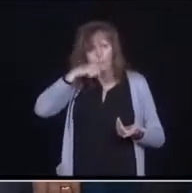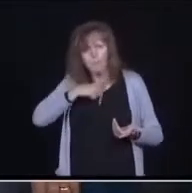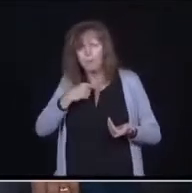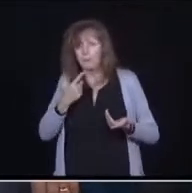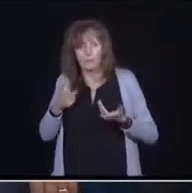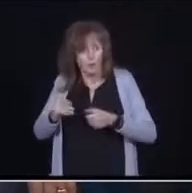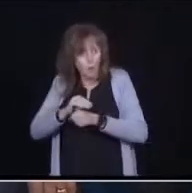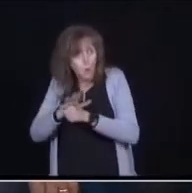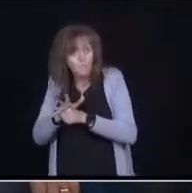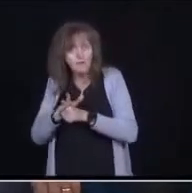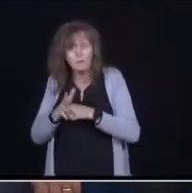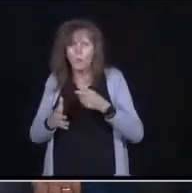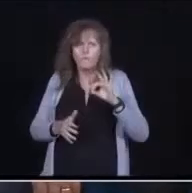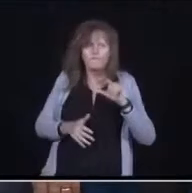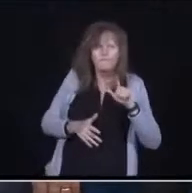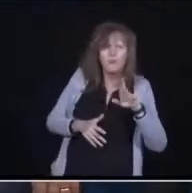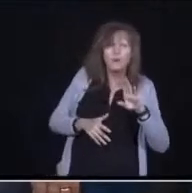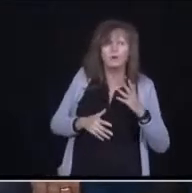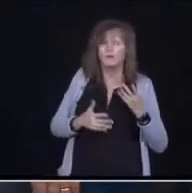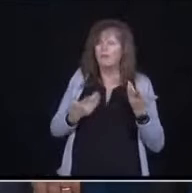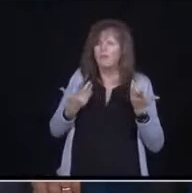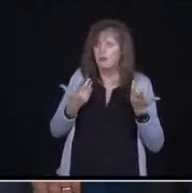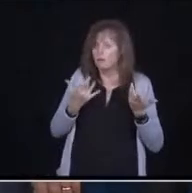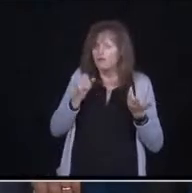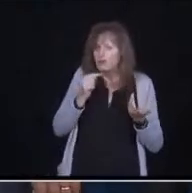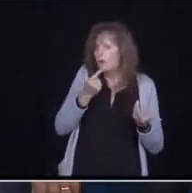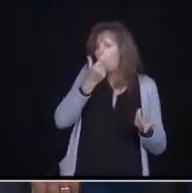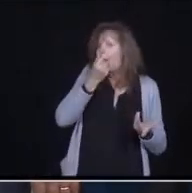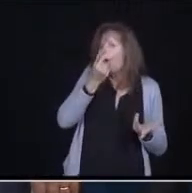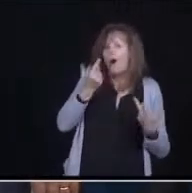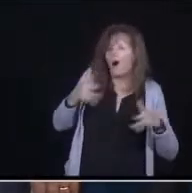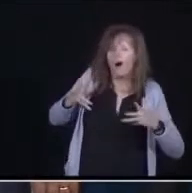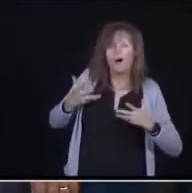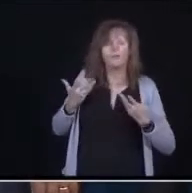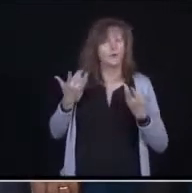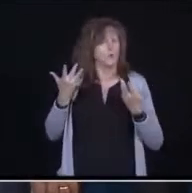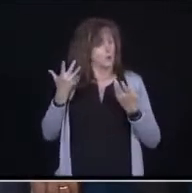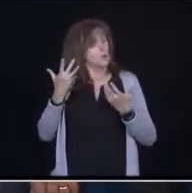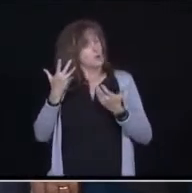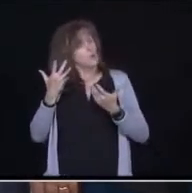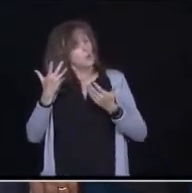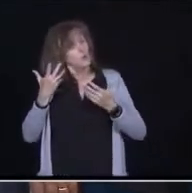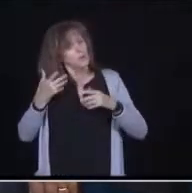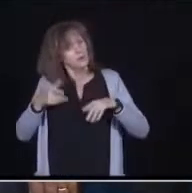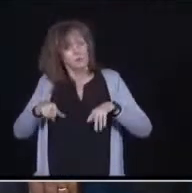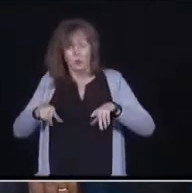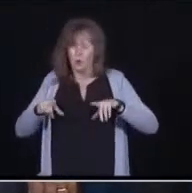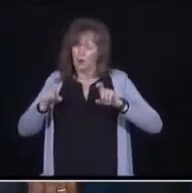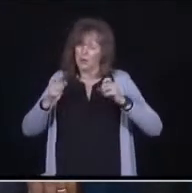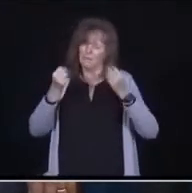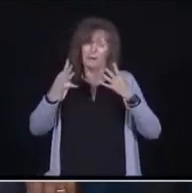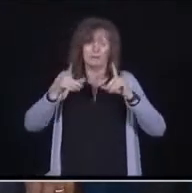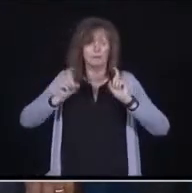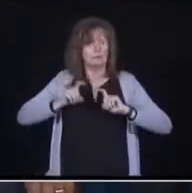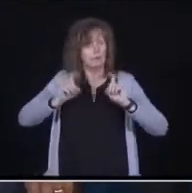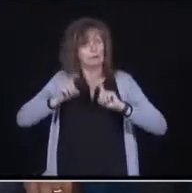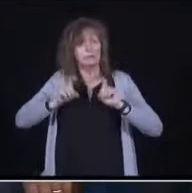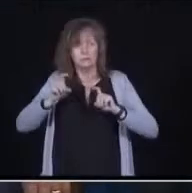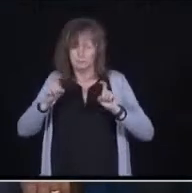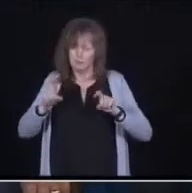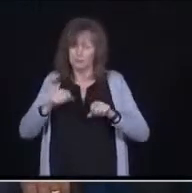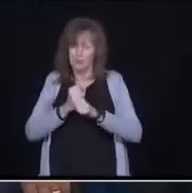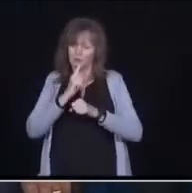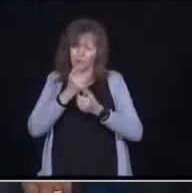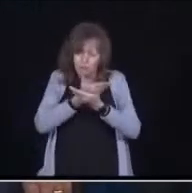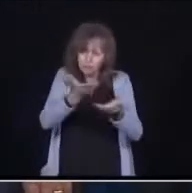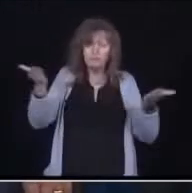a simple cold. But we need to have the facilities available to test that so that we can all be safe and so that people